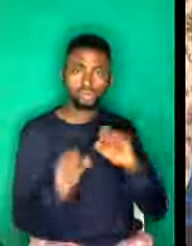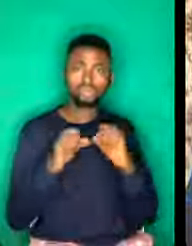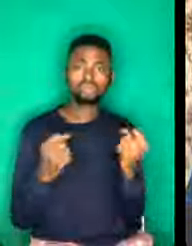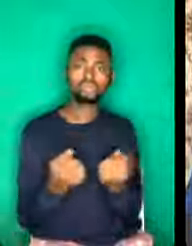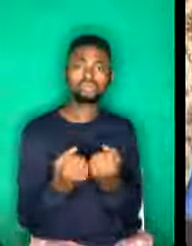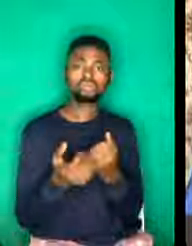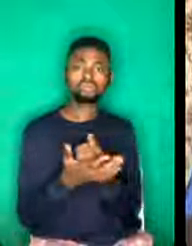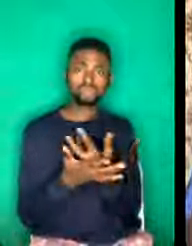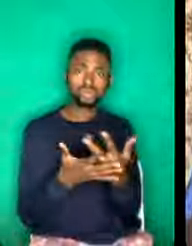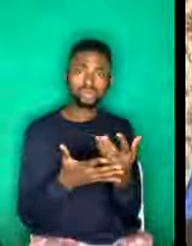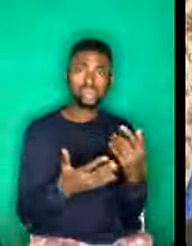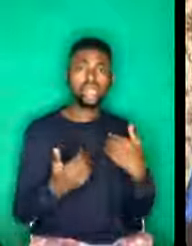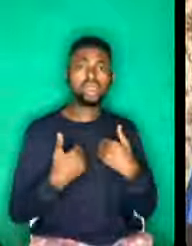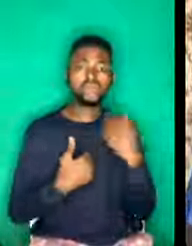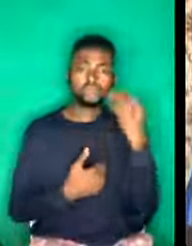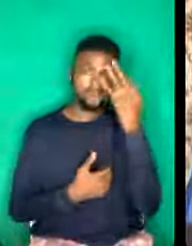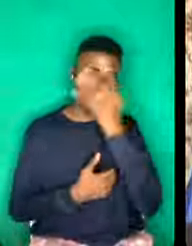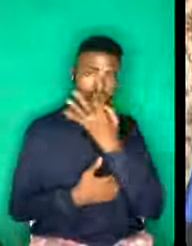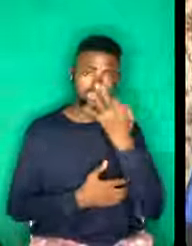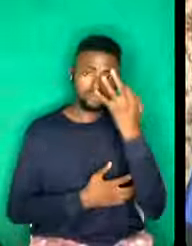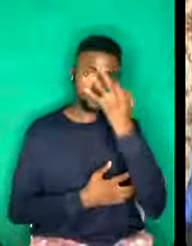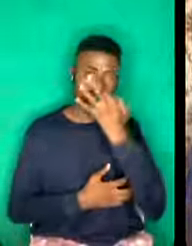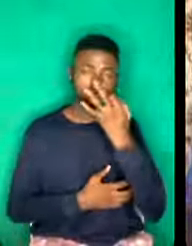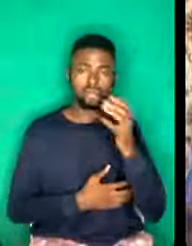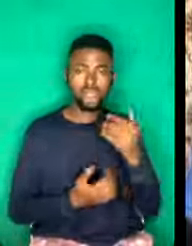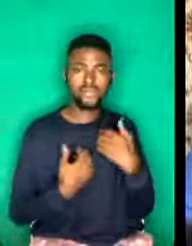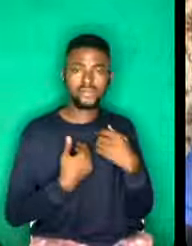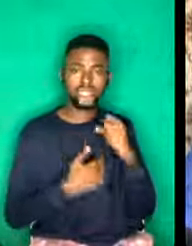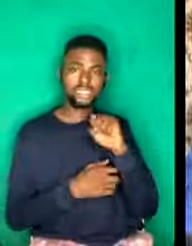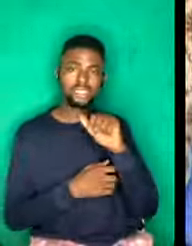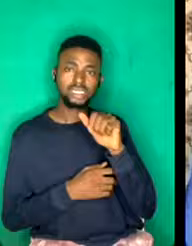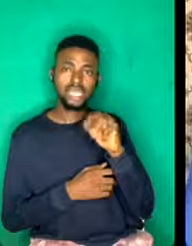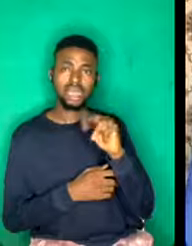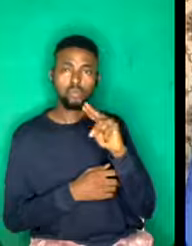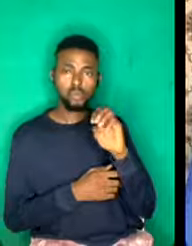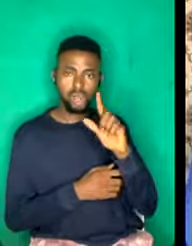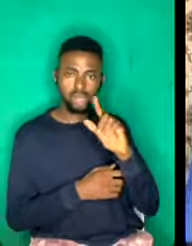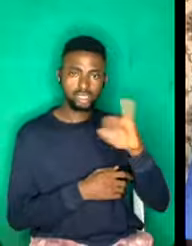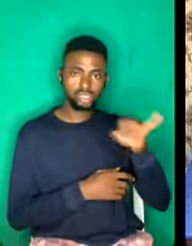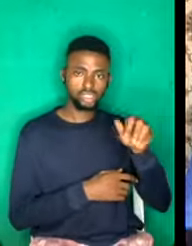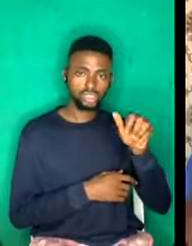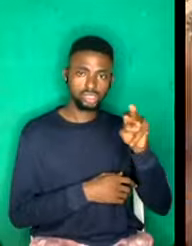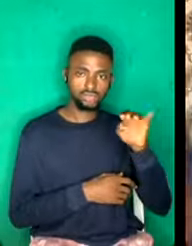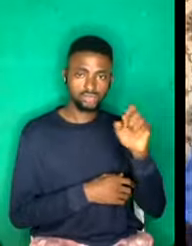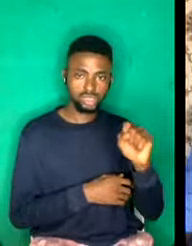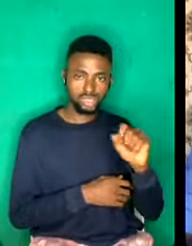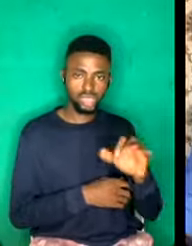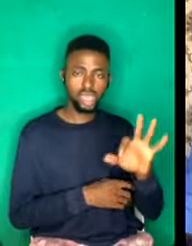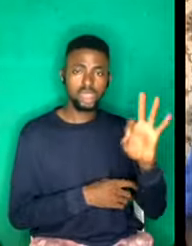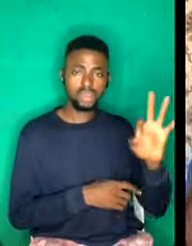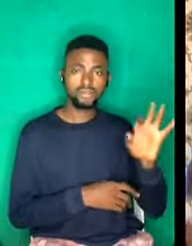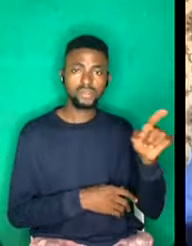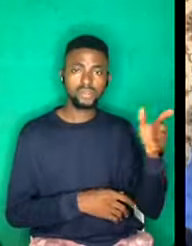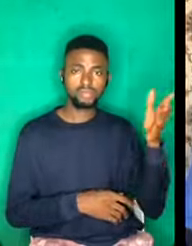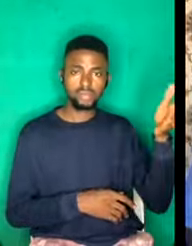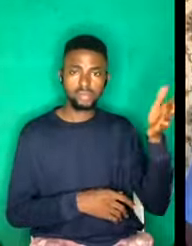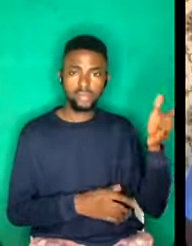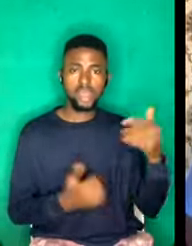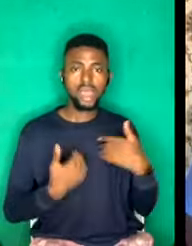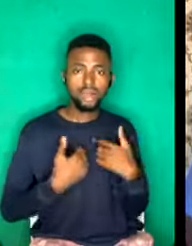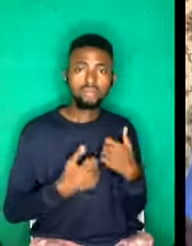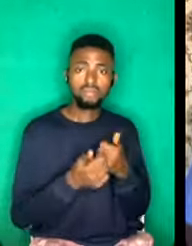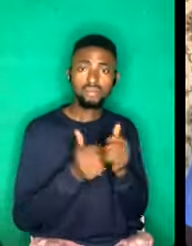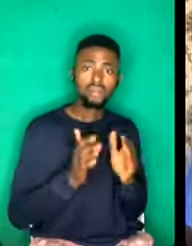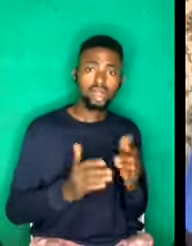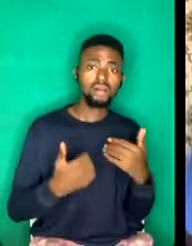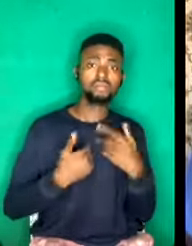Then Facebook, just say Samuel James F. You will find me there. I have followers and I have people that follow me.